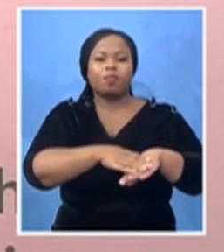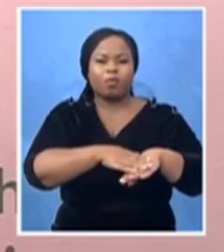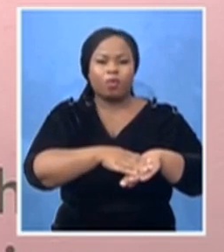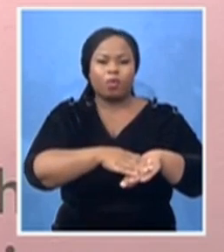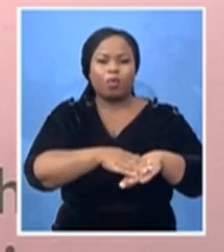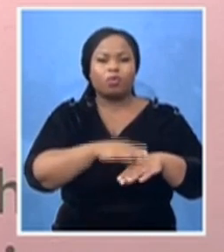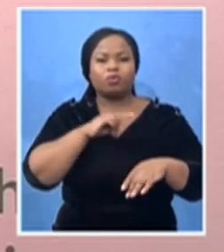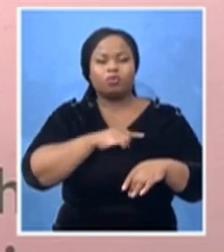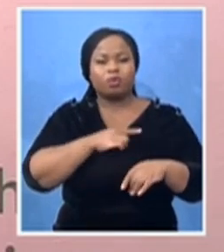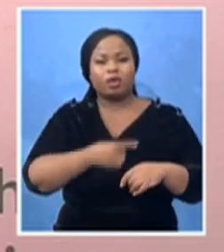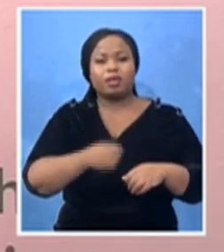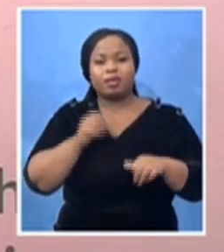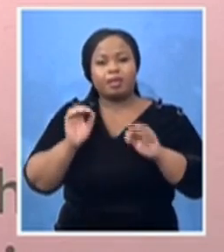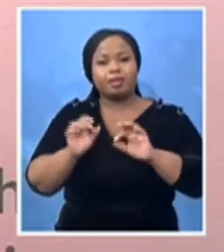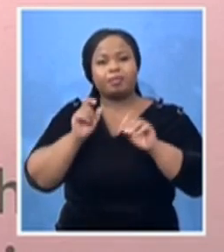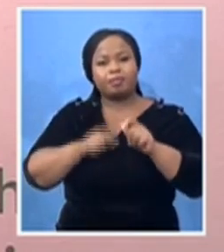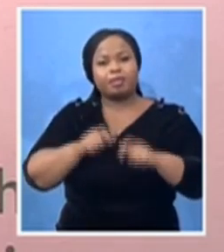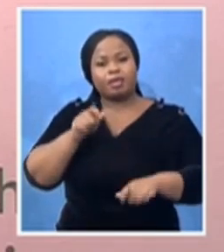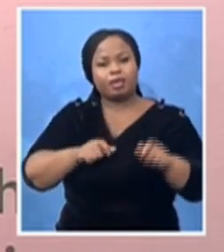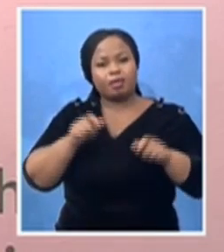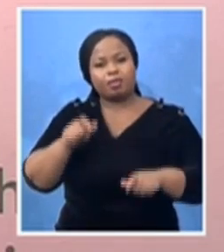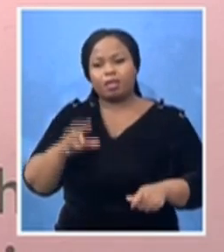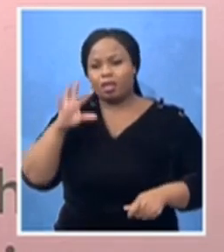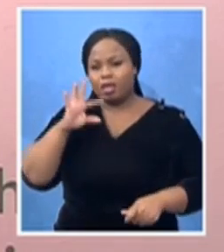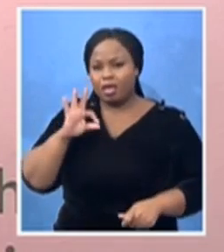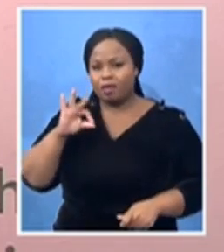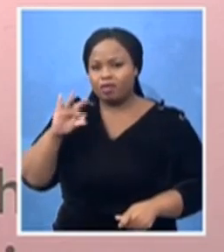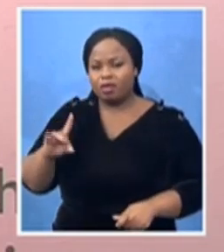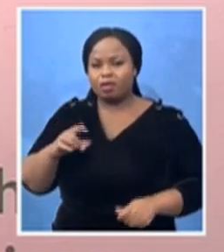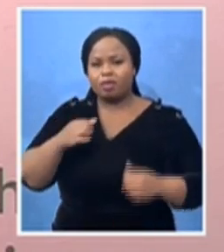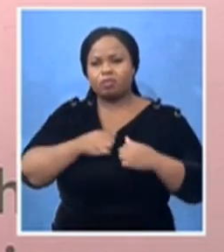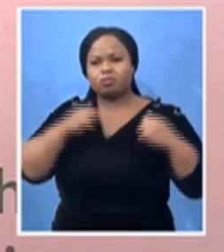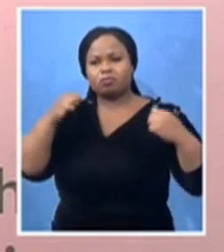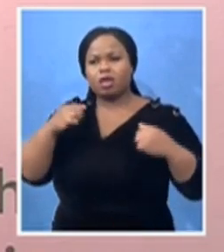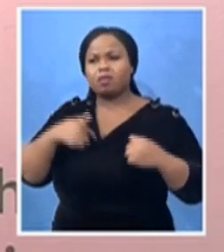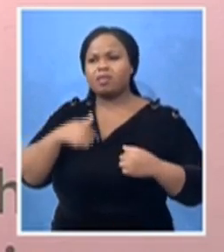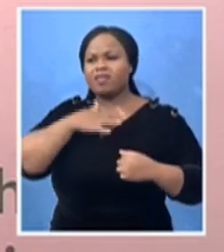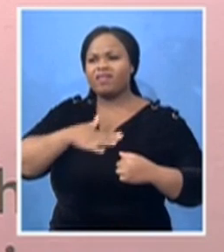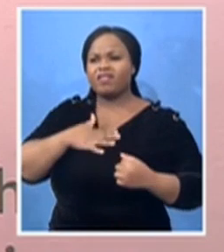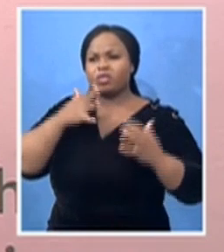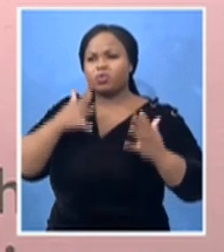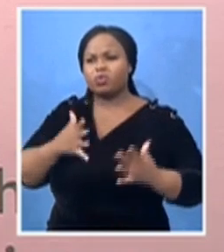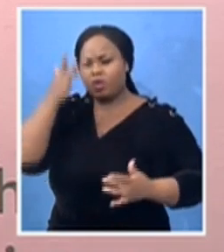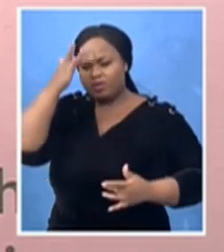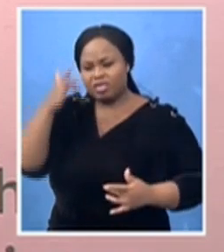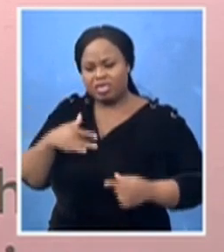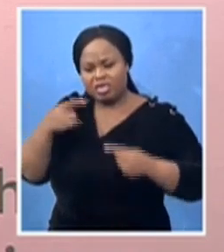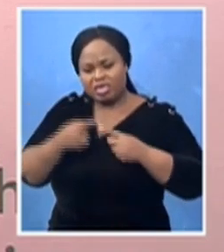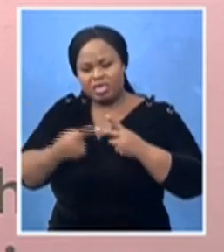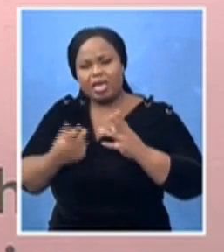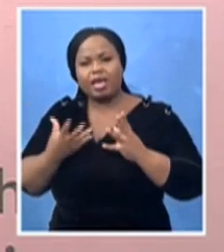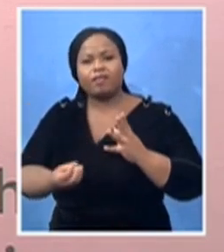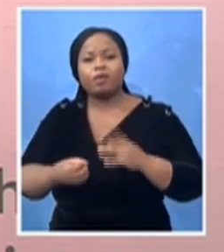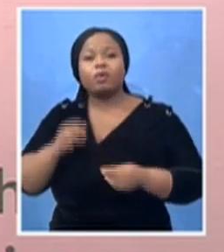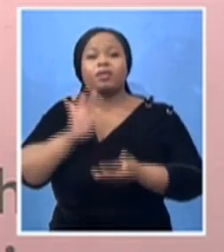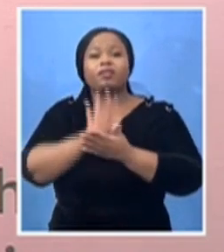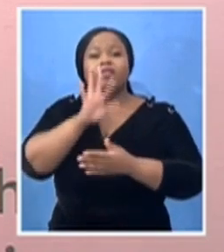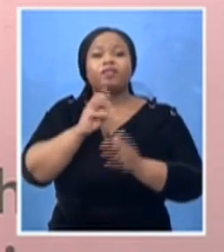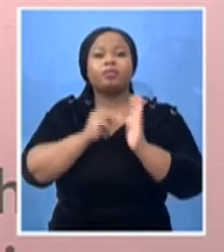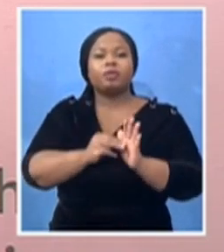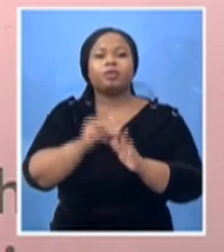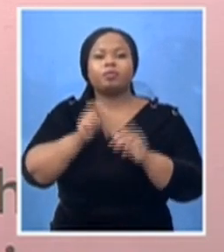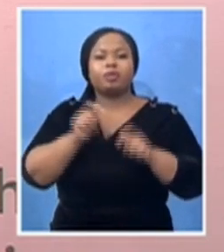daily setting to talk about the symptoms of this thing. Now, 15 million people are talking about the symptoms. At least we've spoken to those, we